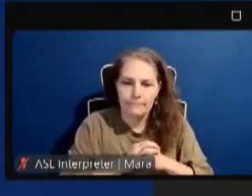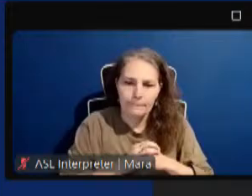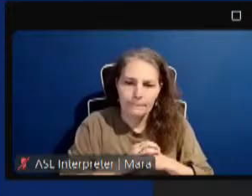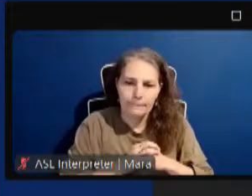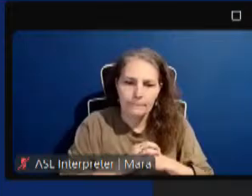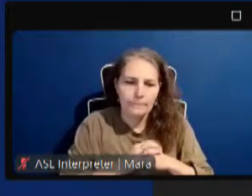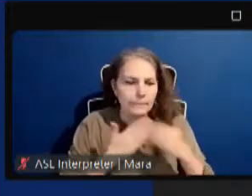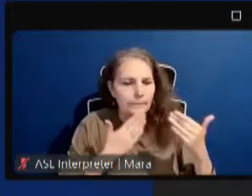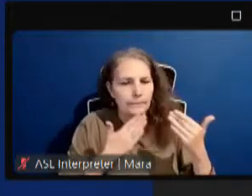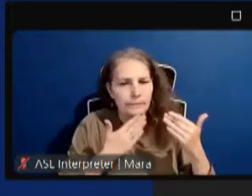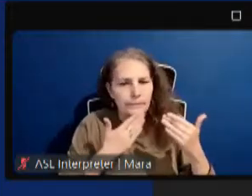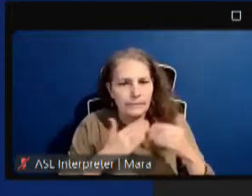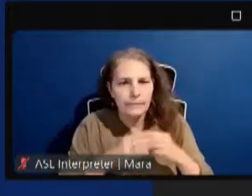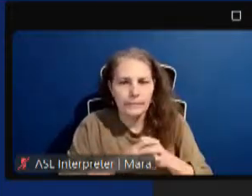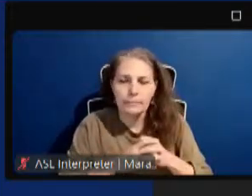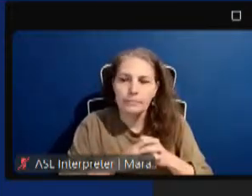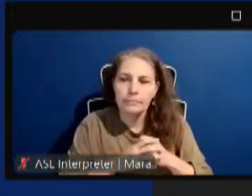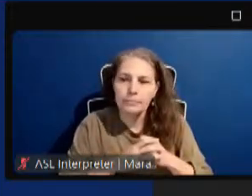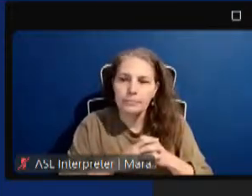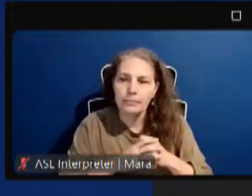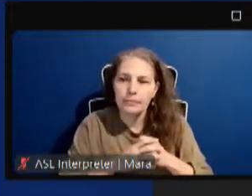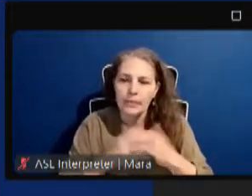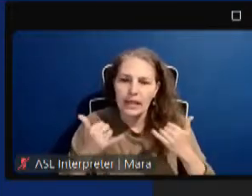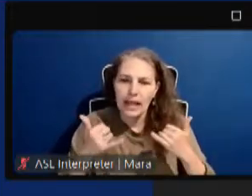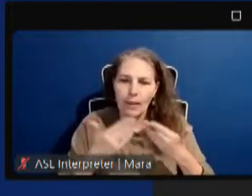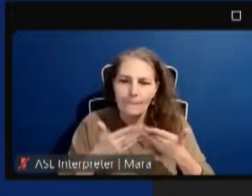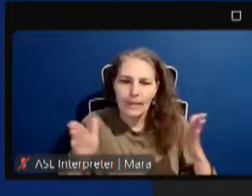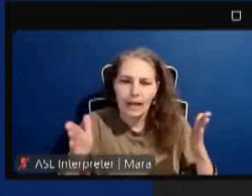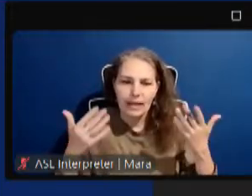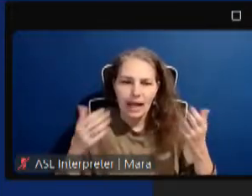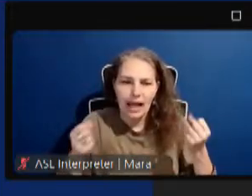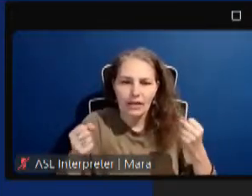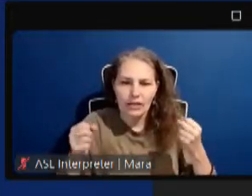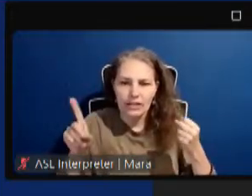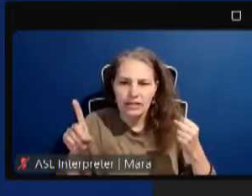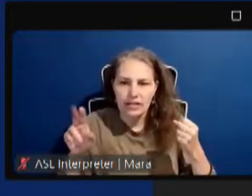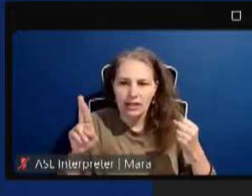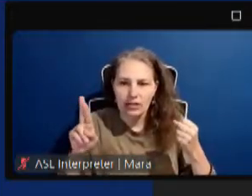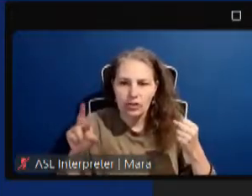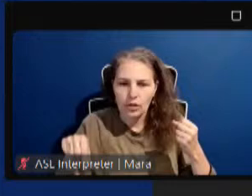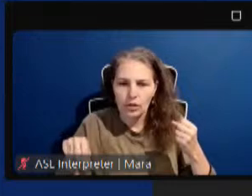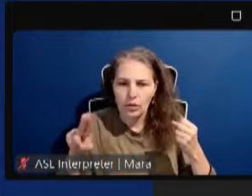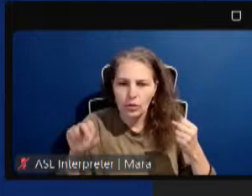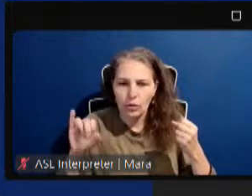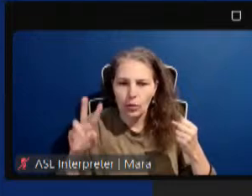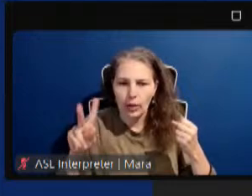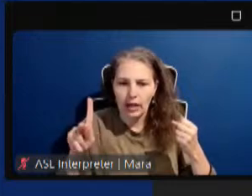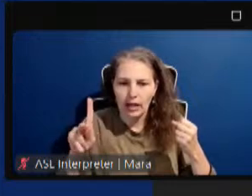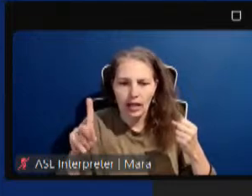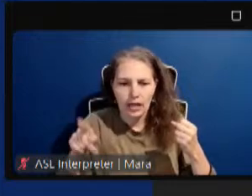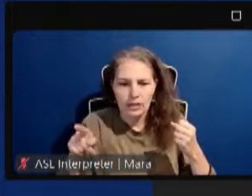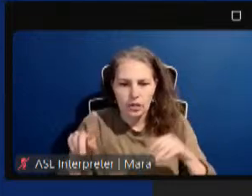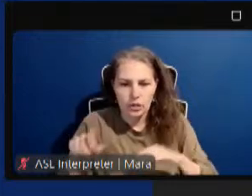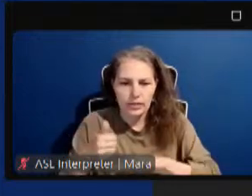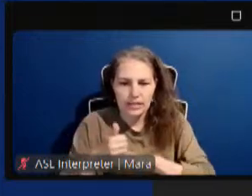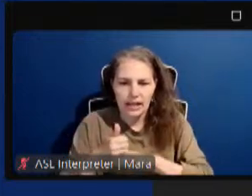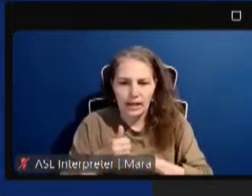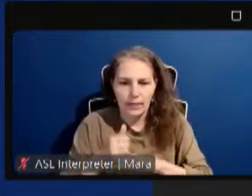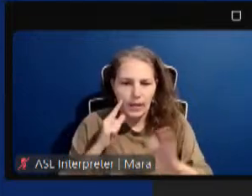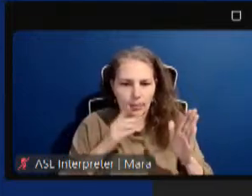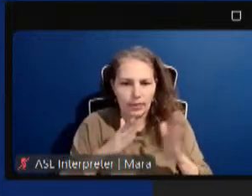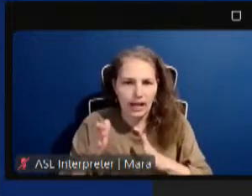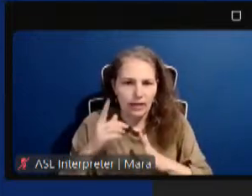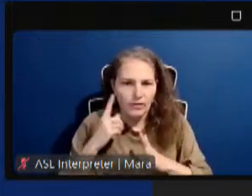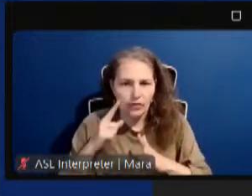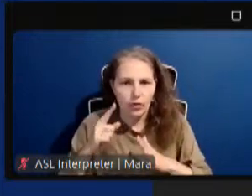Thank you. Going to Public Health, Dr. Quick. Is there a plan in place for in-home testing